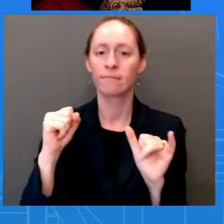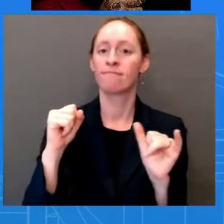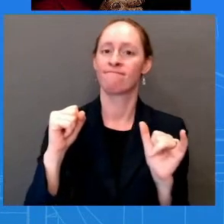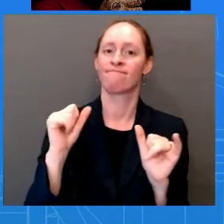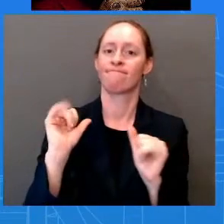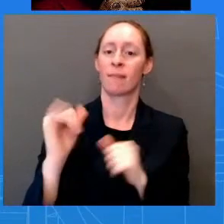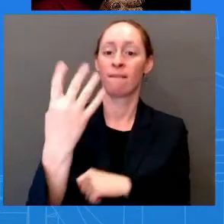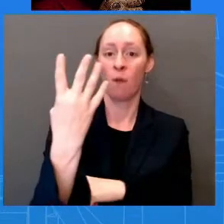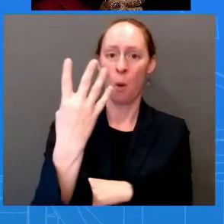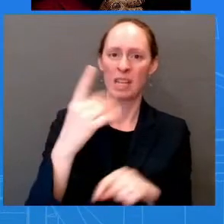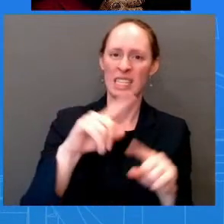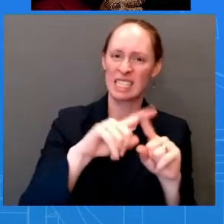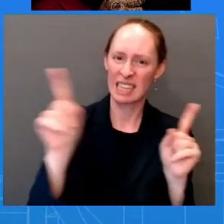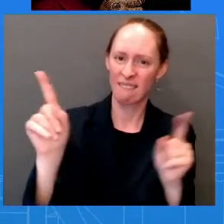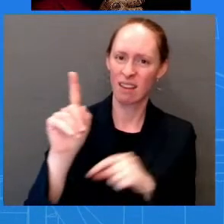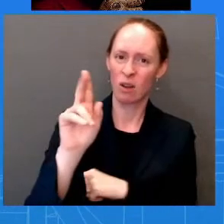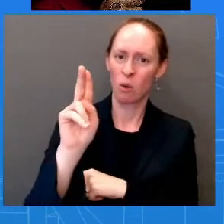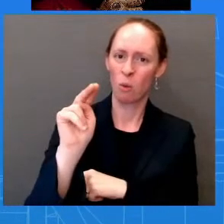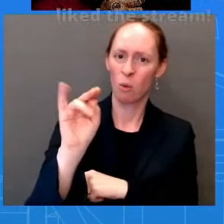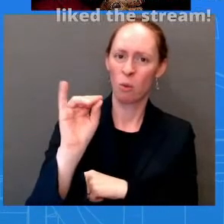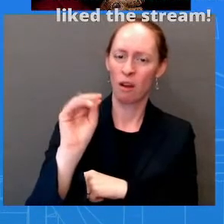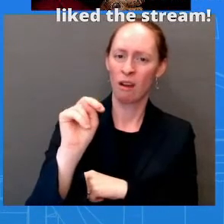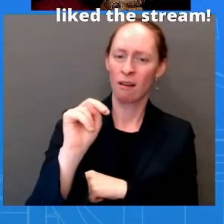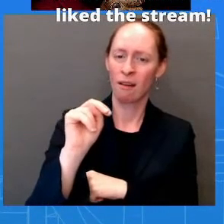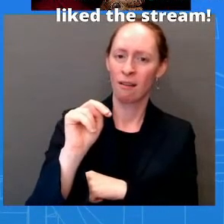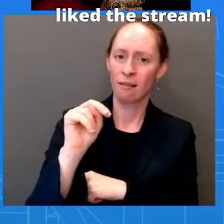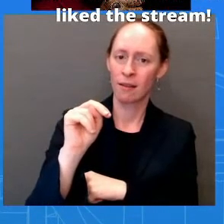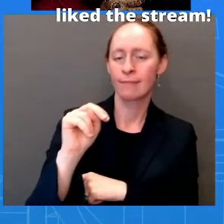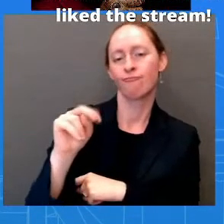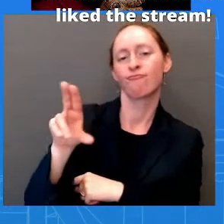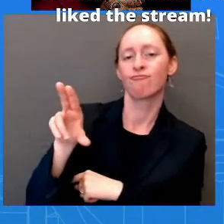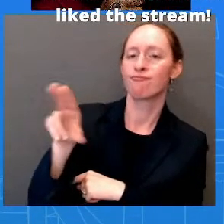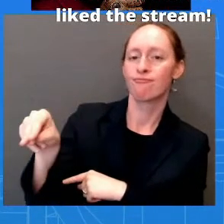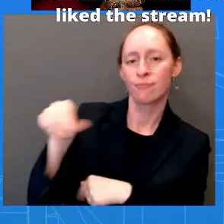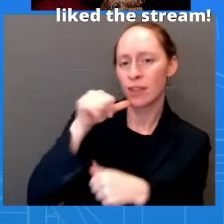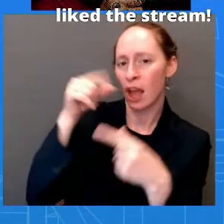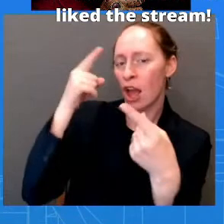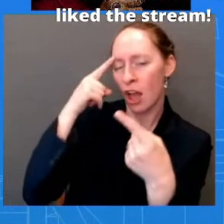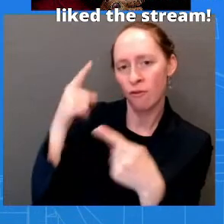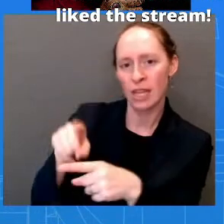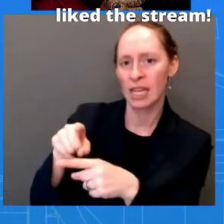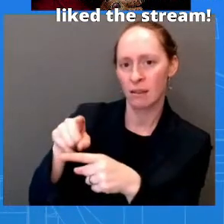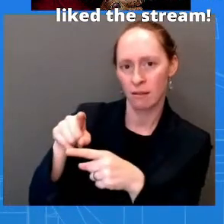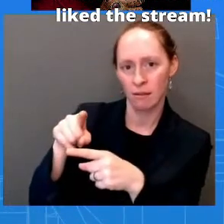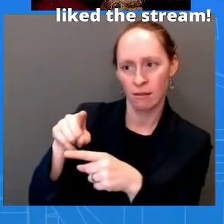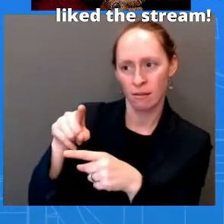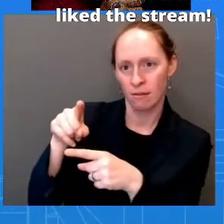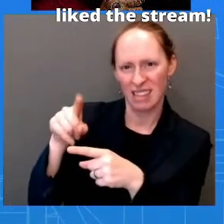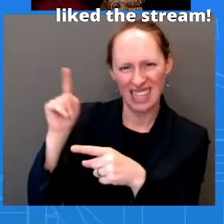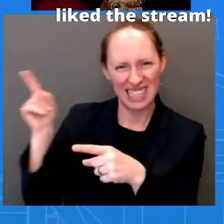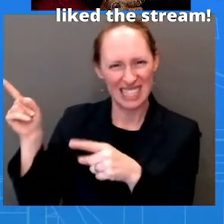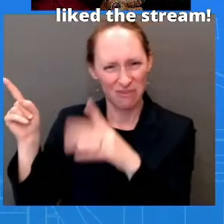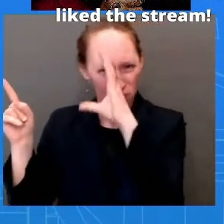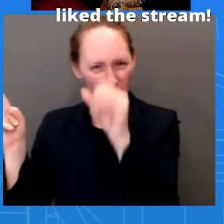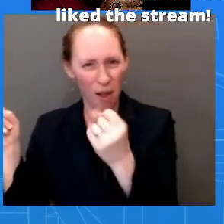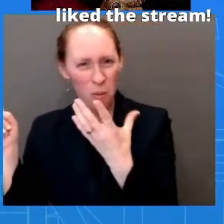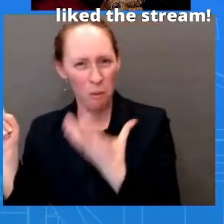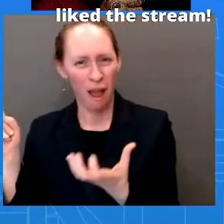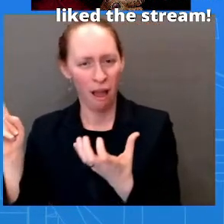a strong deal for labor for these workers So involved? I want to be very clear here. The tentative